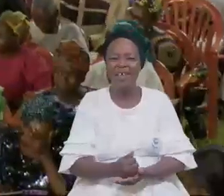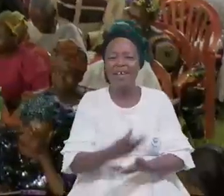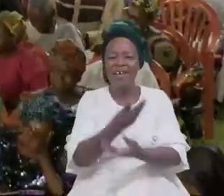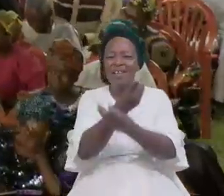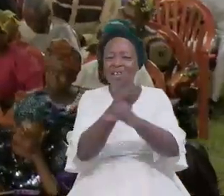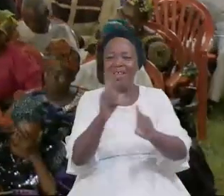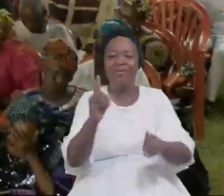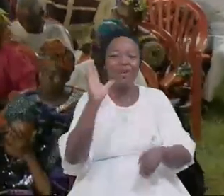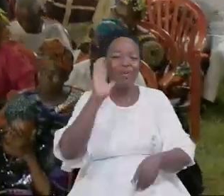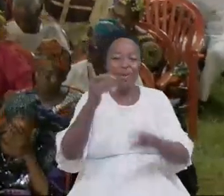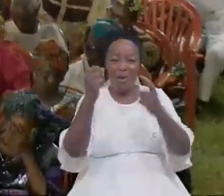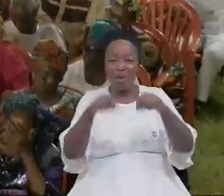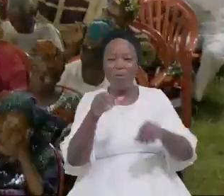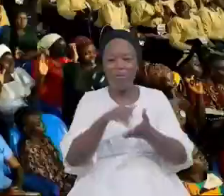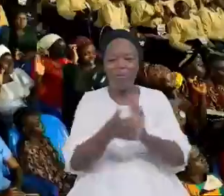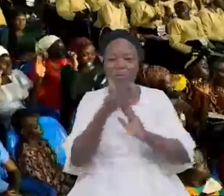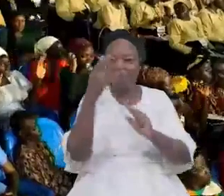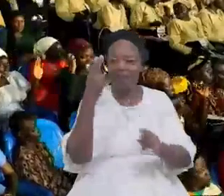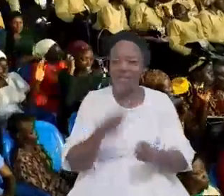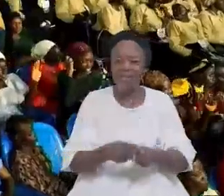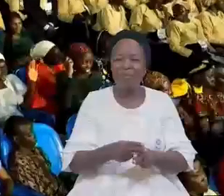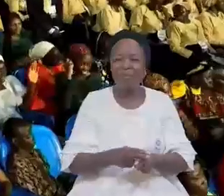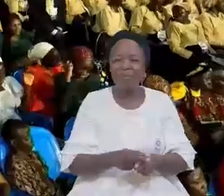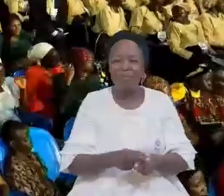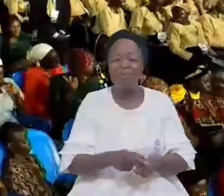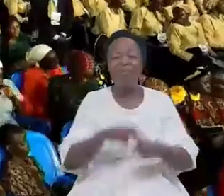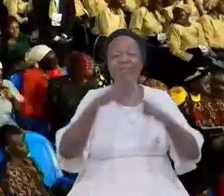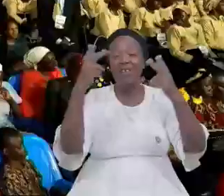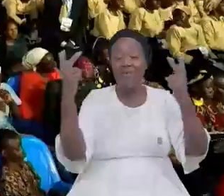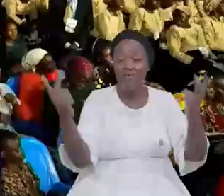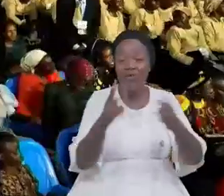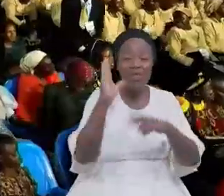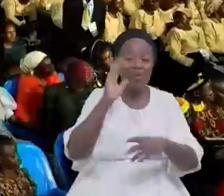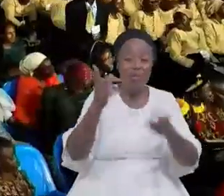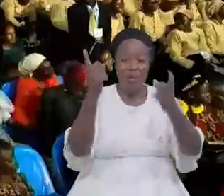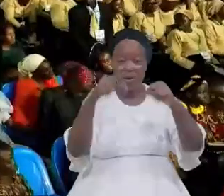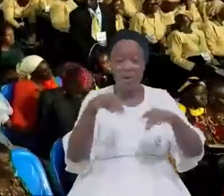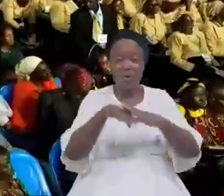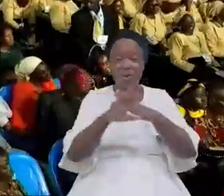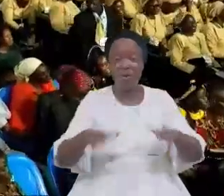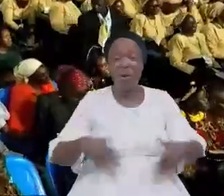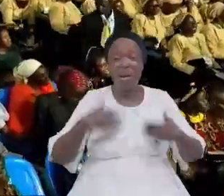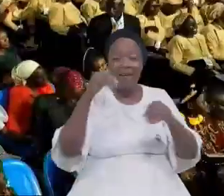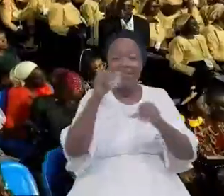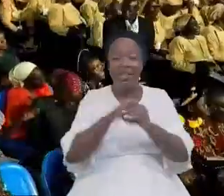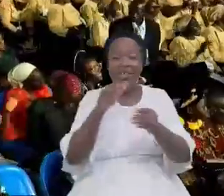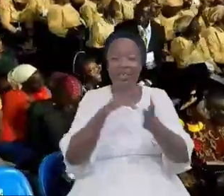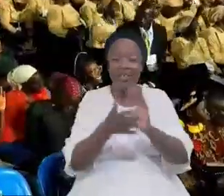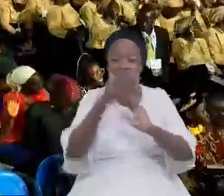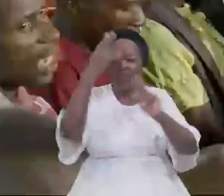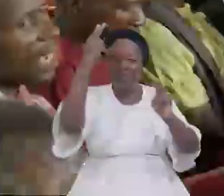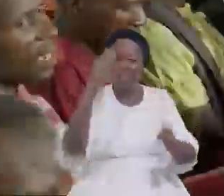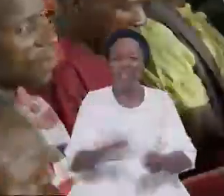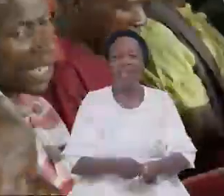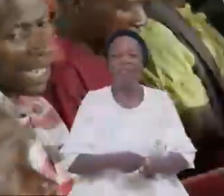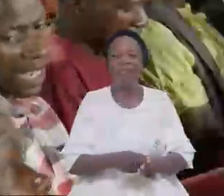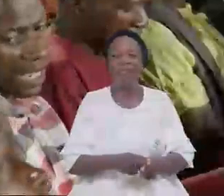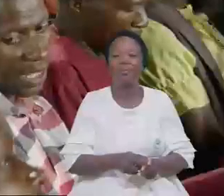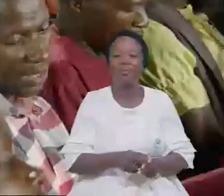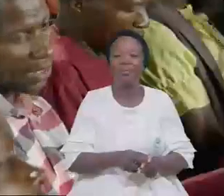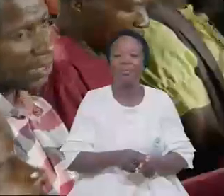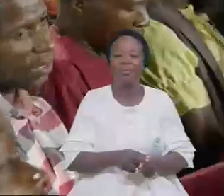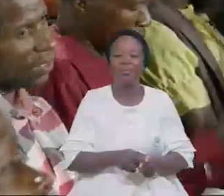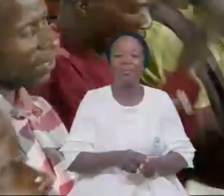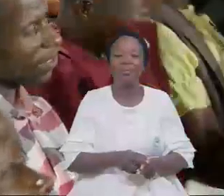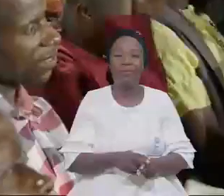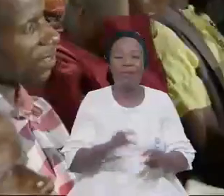Deliverance will come. Victory will come in your life in Jesus' name.